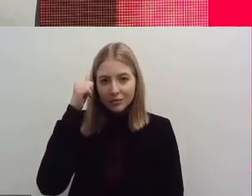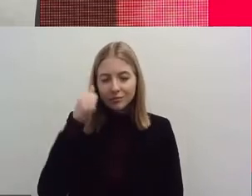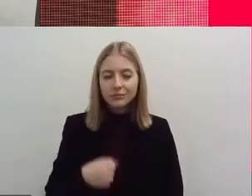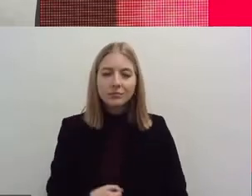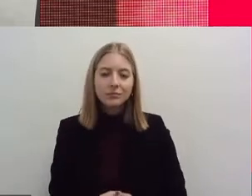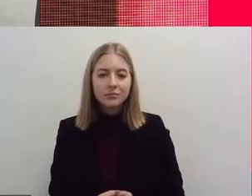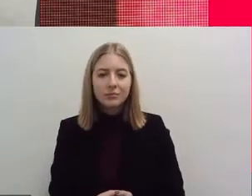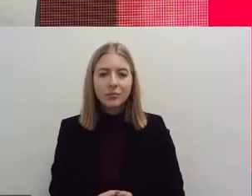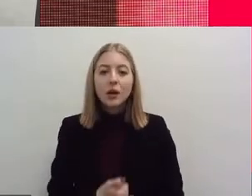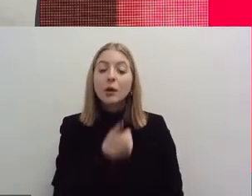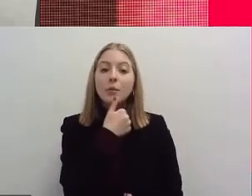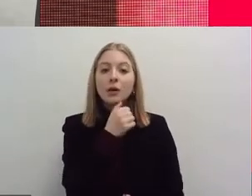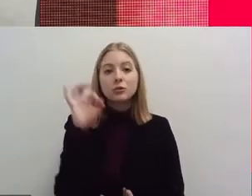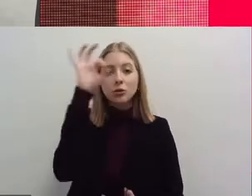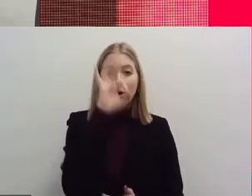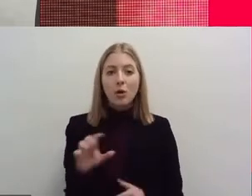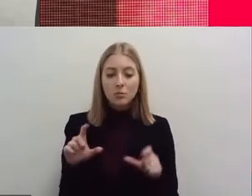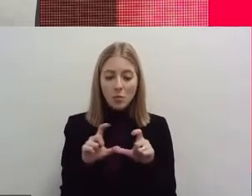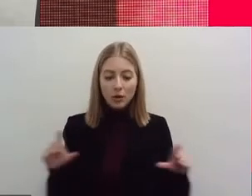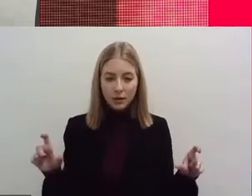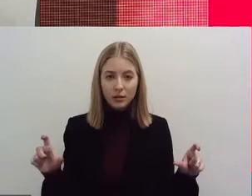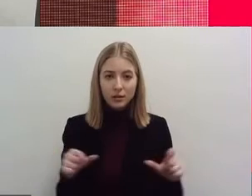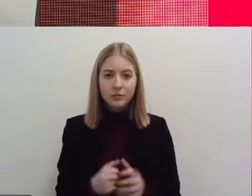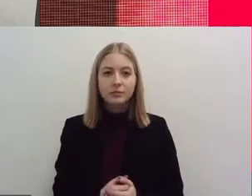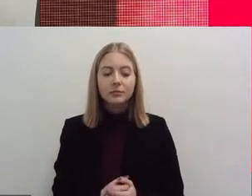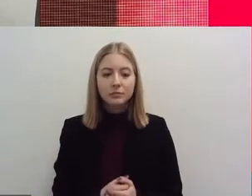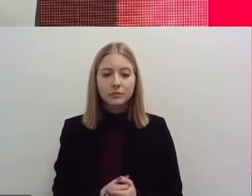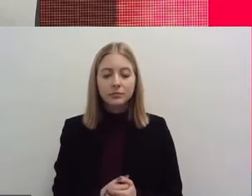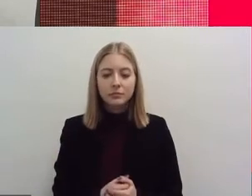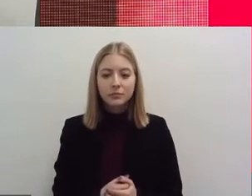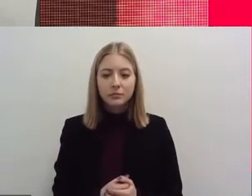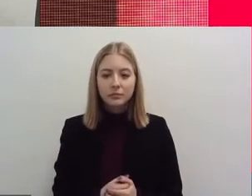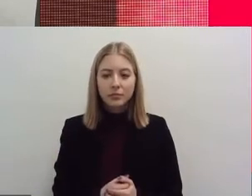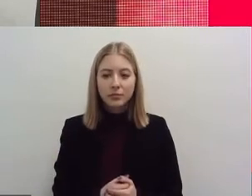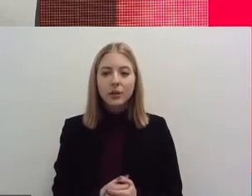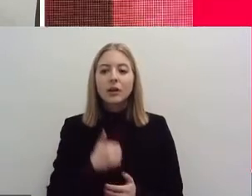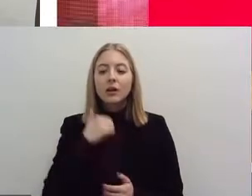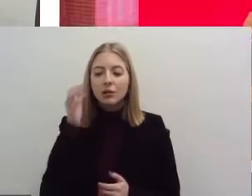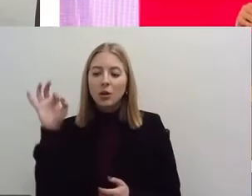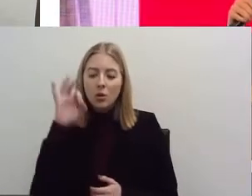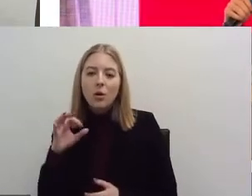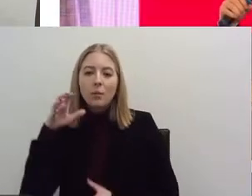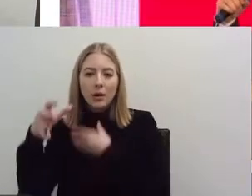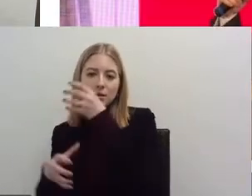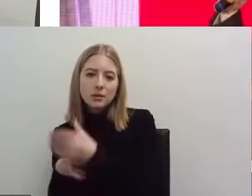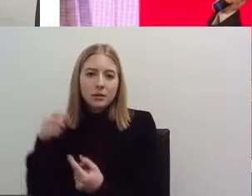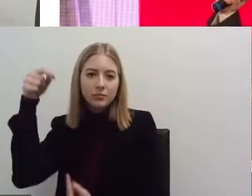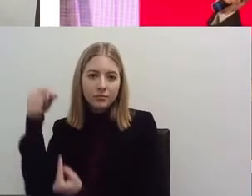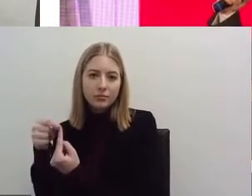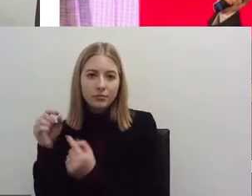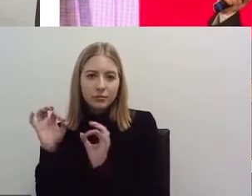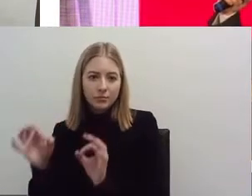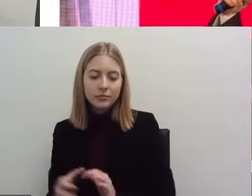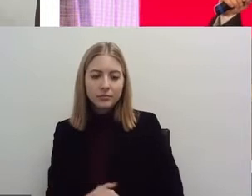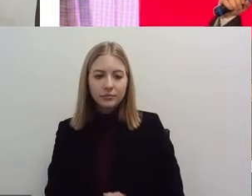to a more global setting. So I'll see if this idea of mine will work correctly in practice. We'll begin